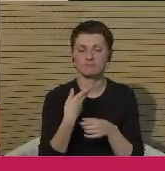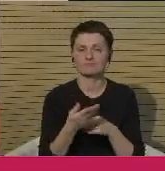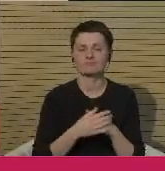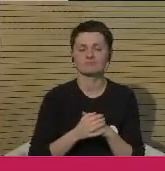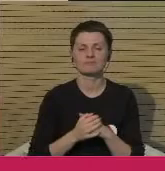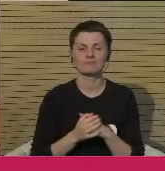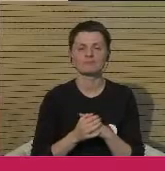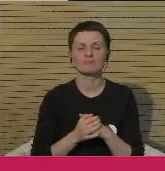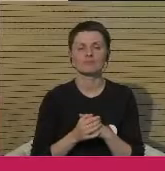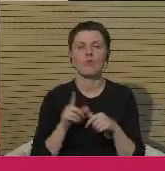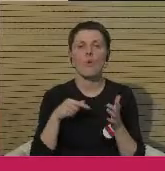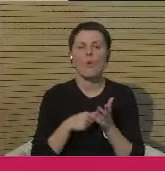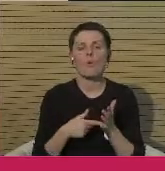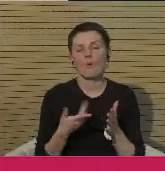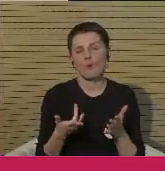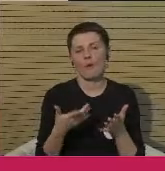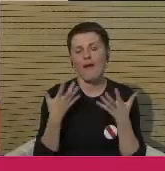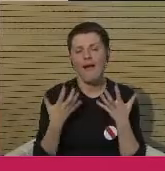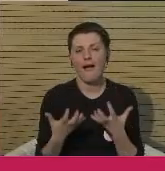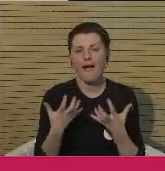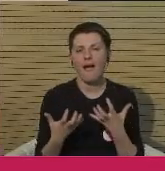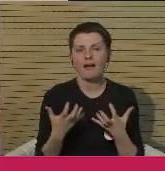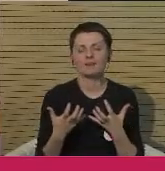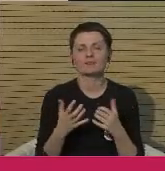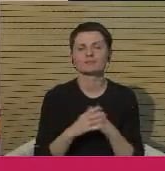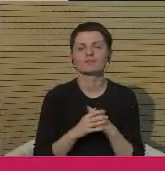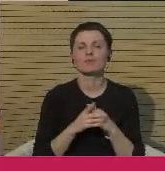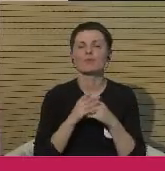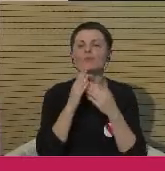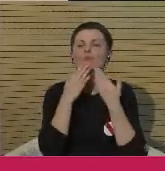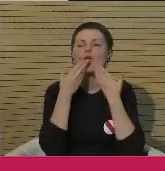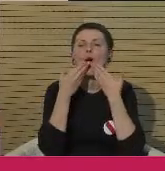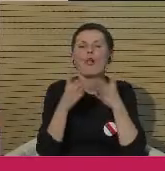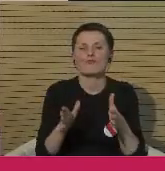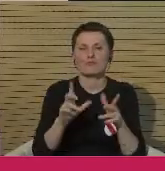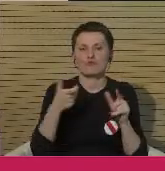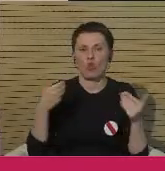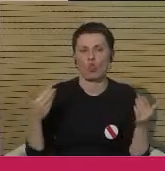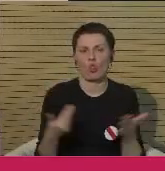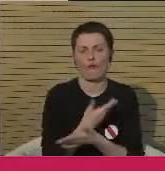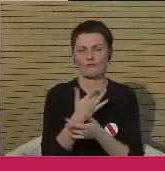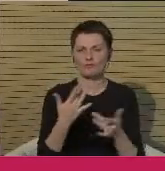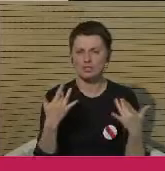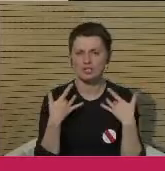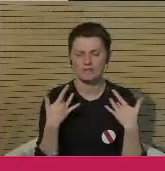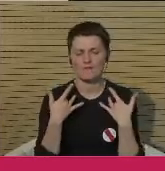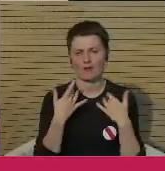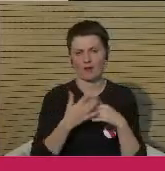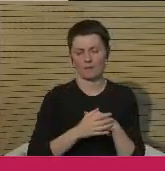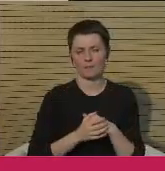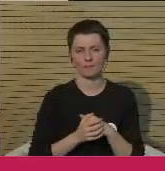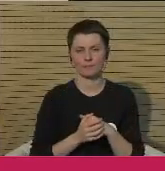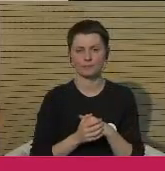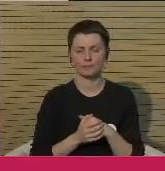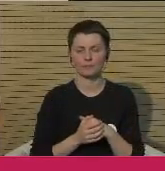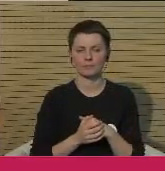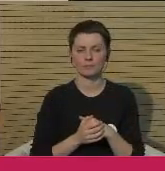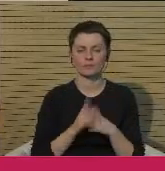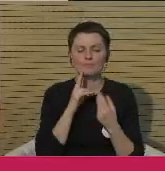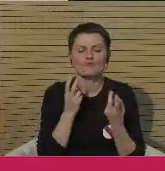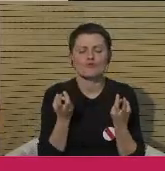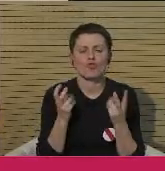us together, what puts us together, is a wish to breathe something new,